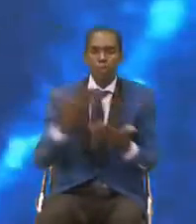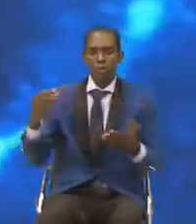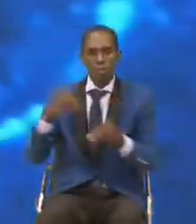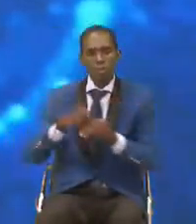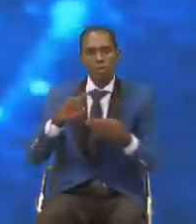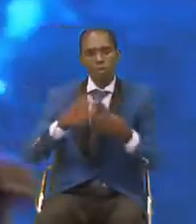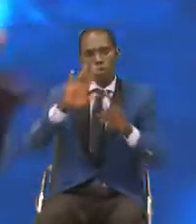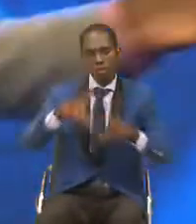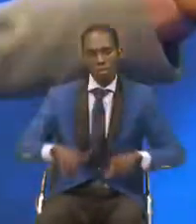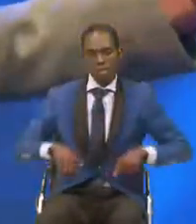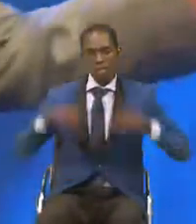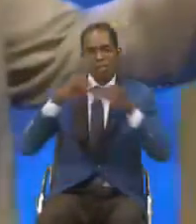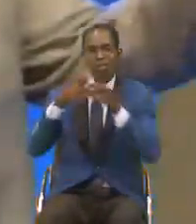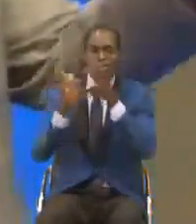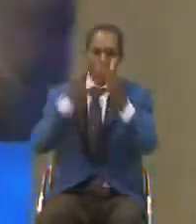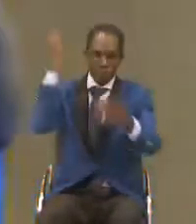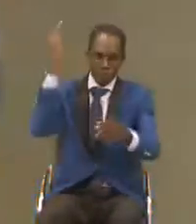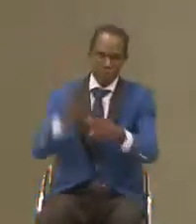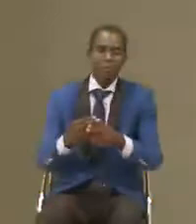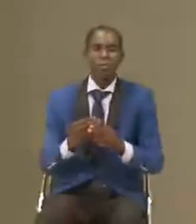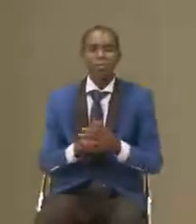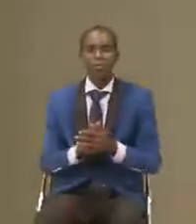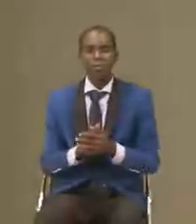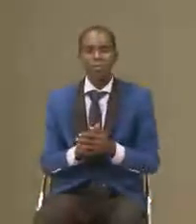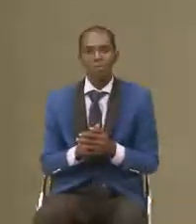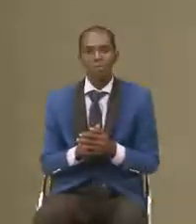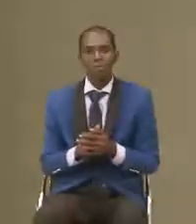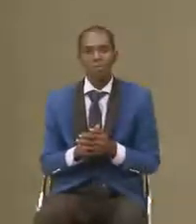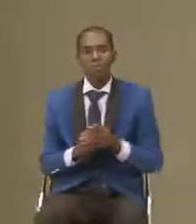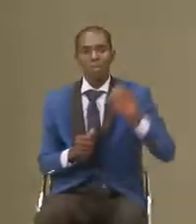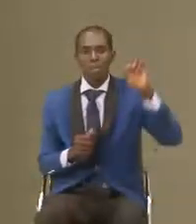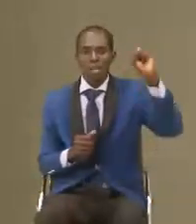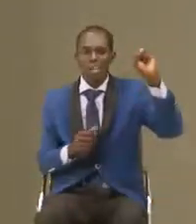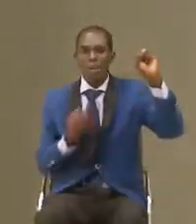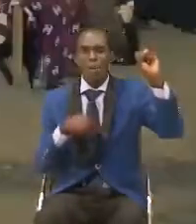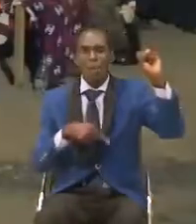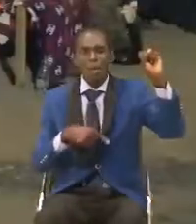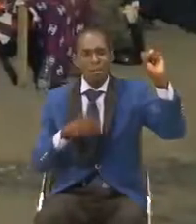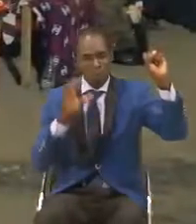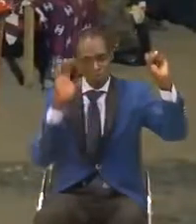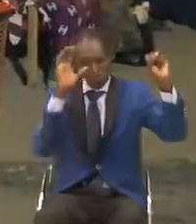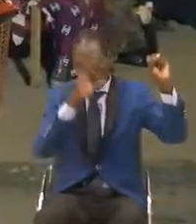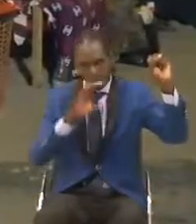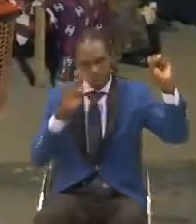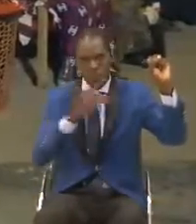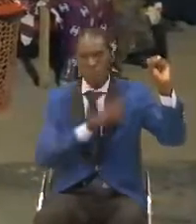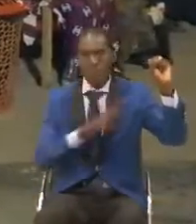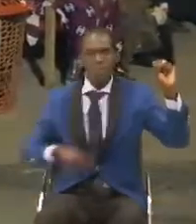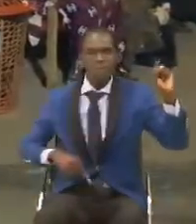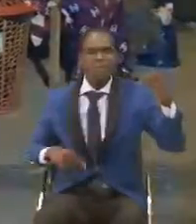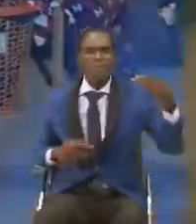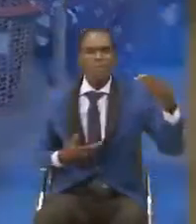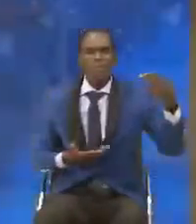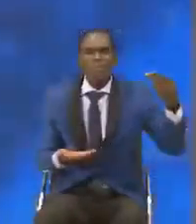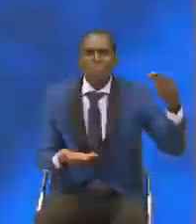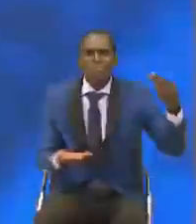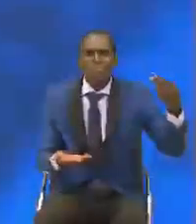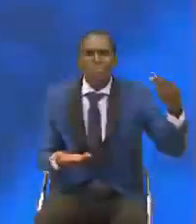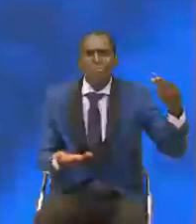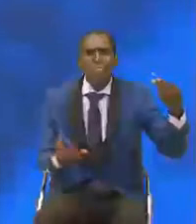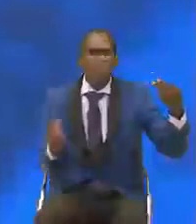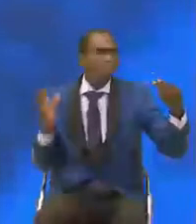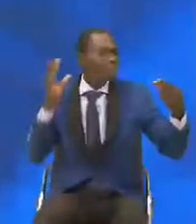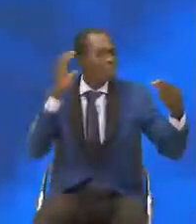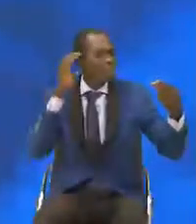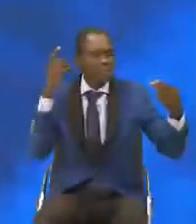wonders. We'll bring all good things into your life in Jesus' name. S, seek